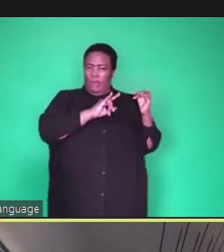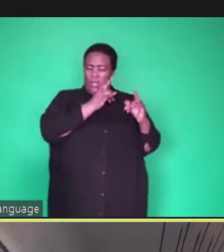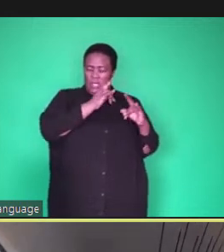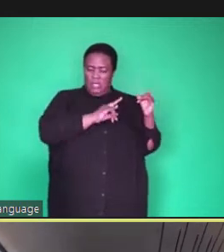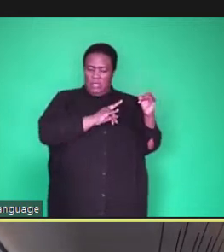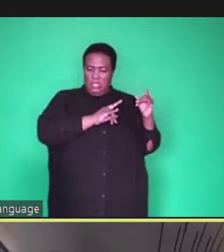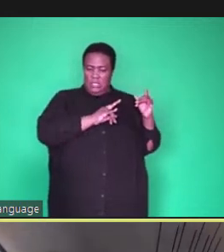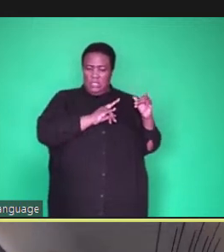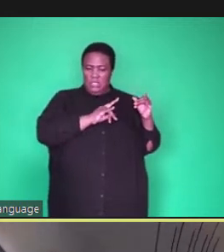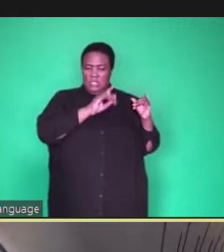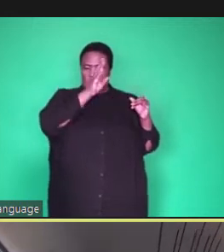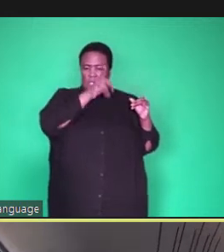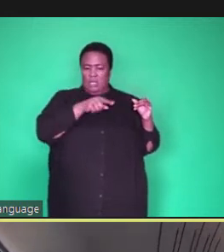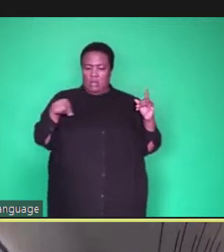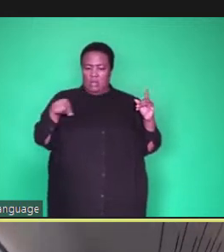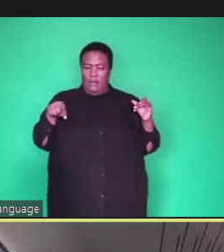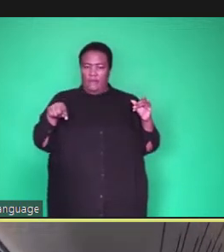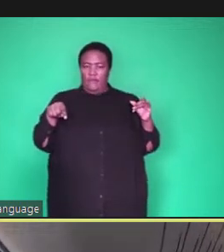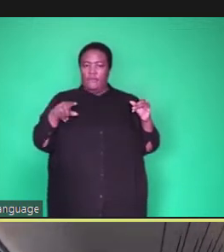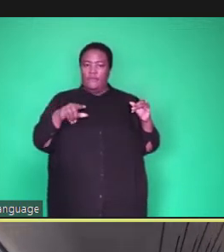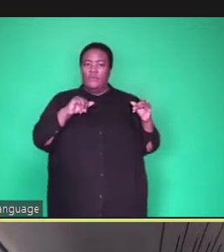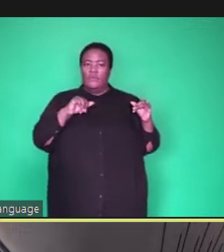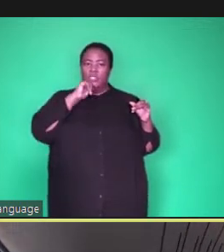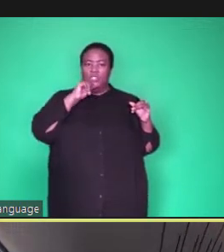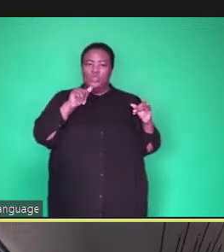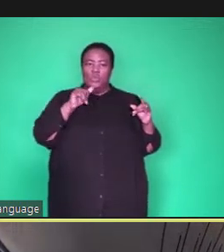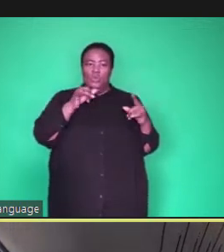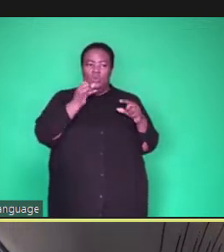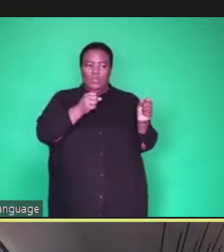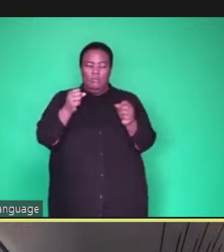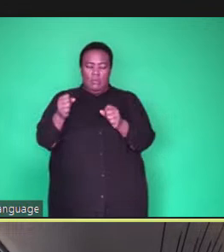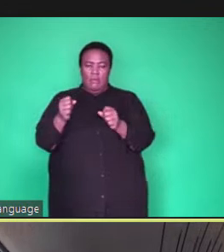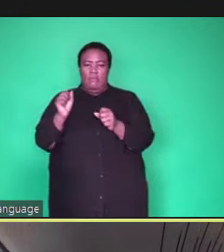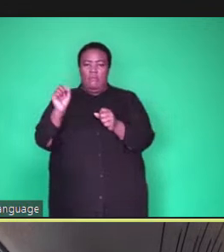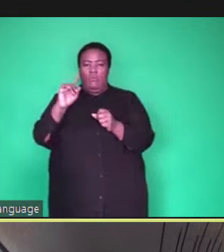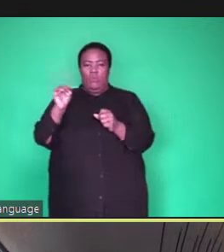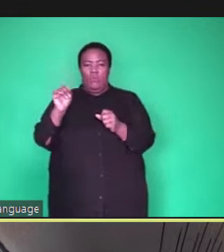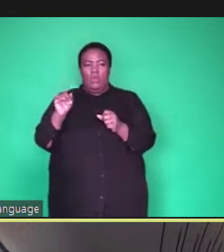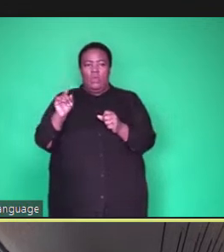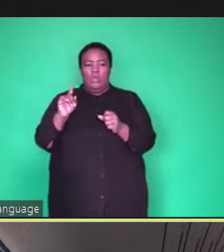the graph is not really consistent with what